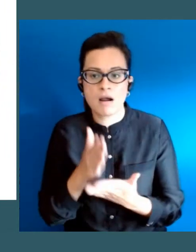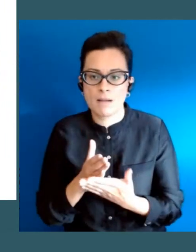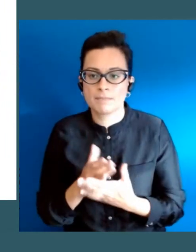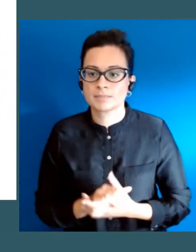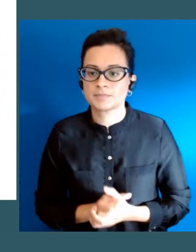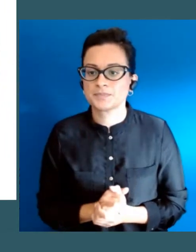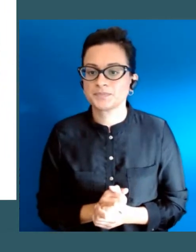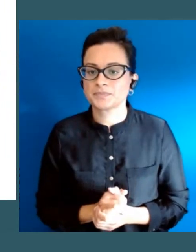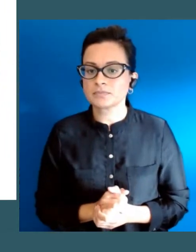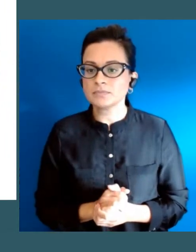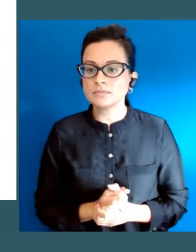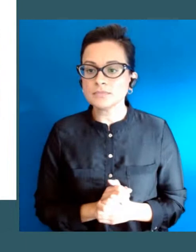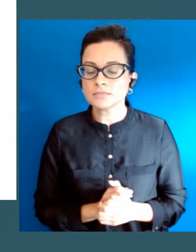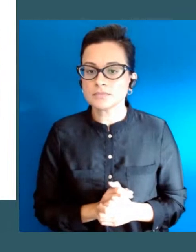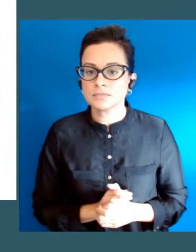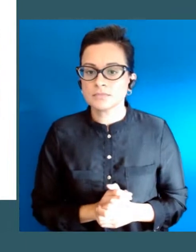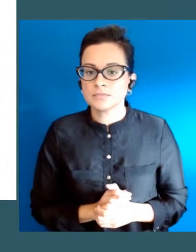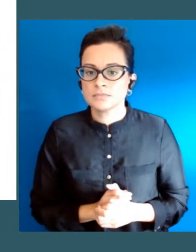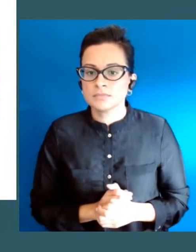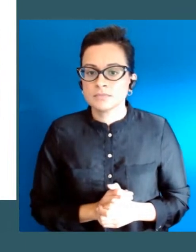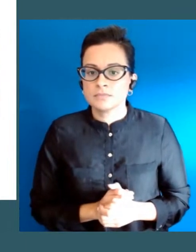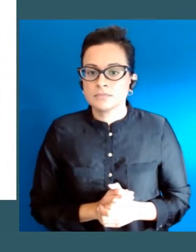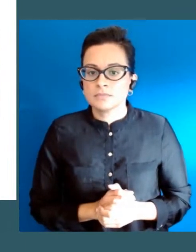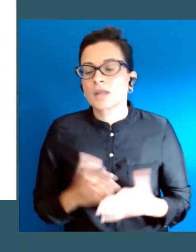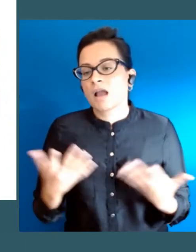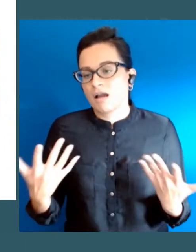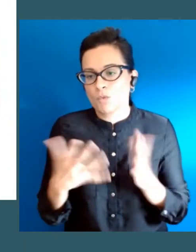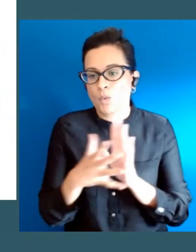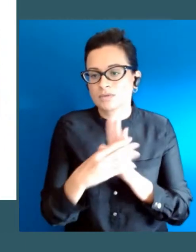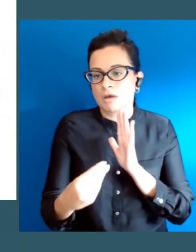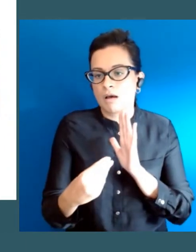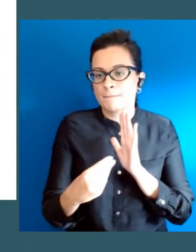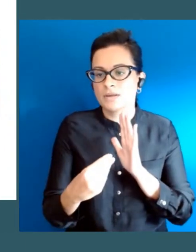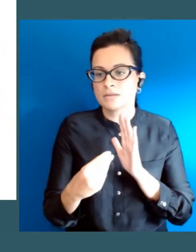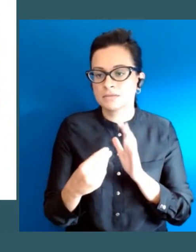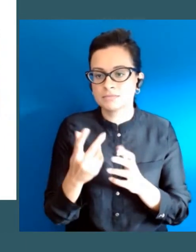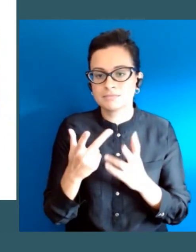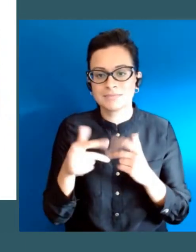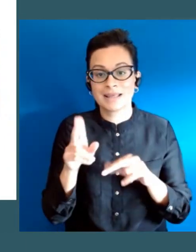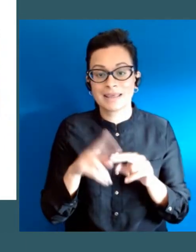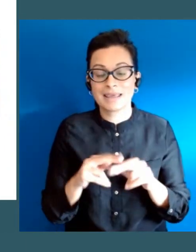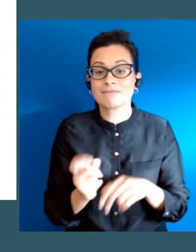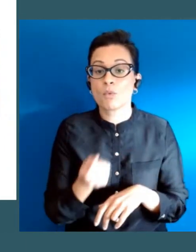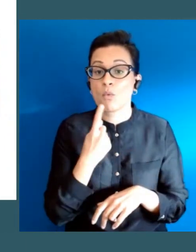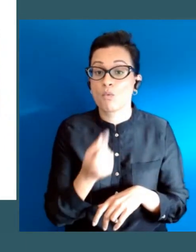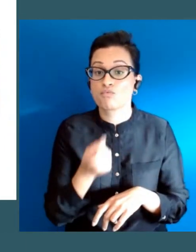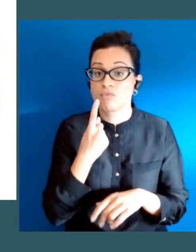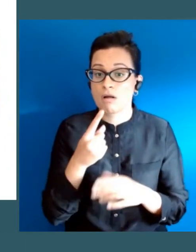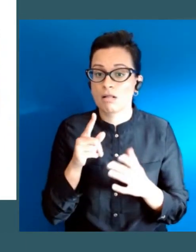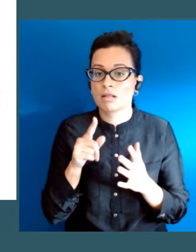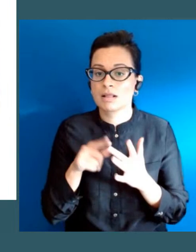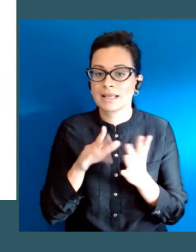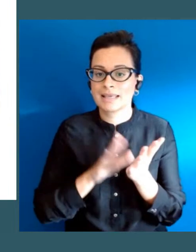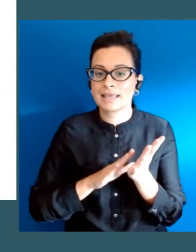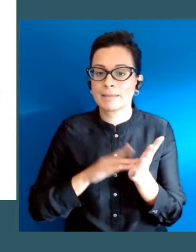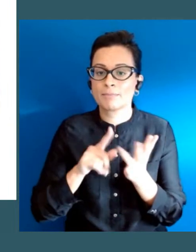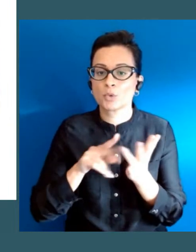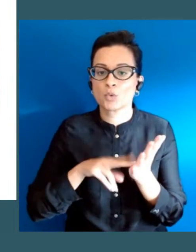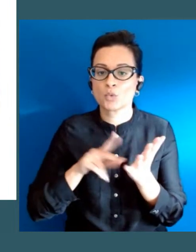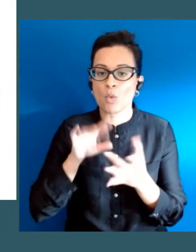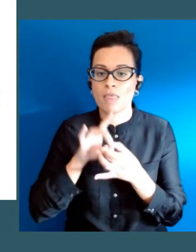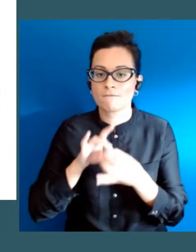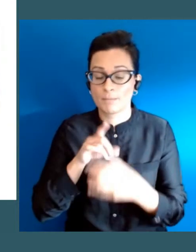keep eating it. So if it's an oral immunotherapy, you need to carry on